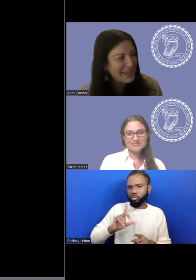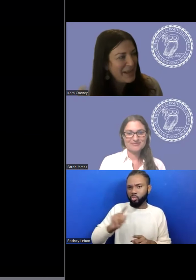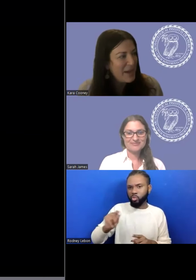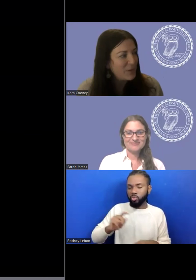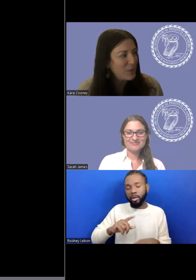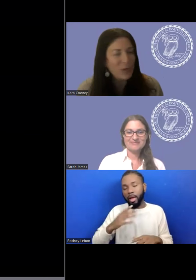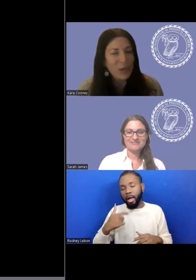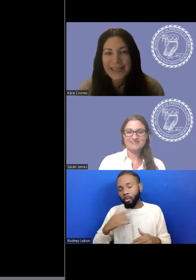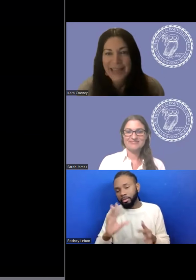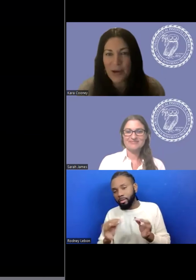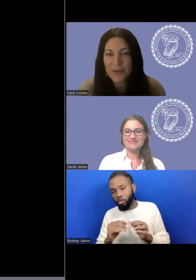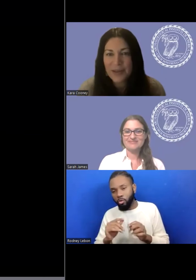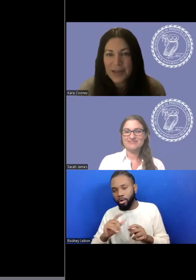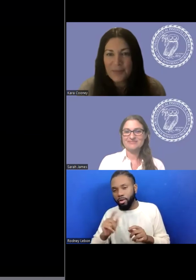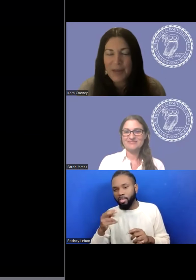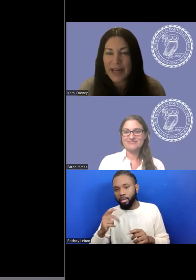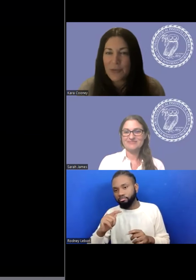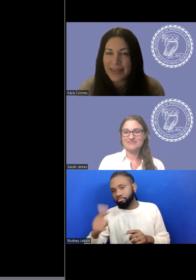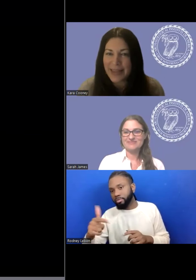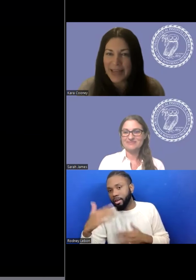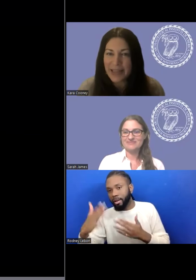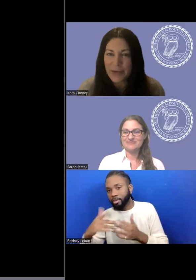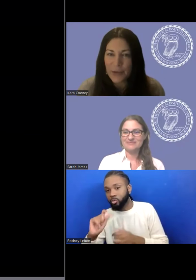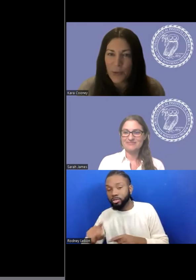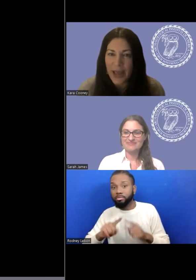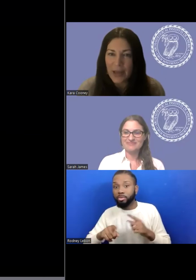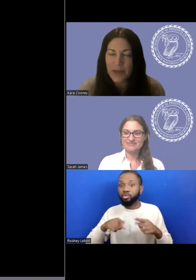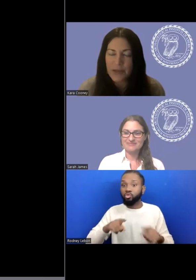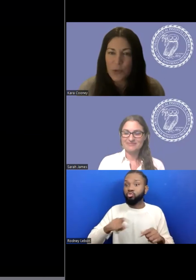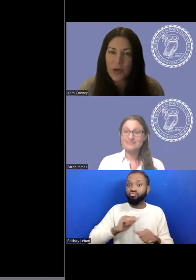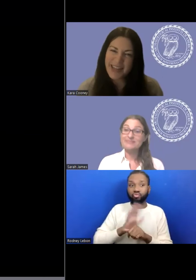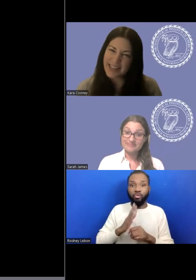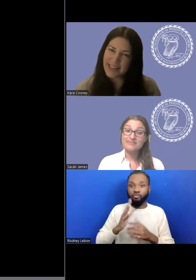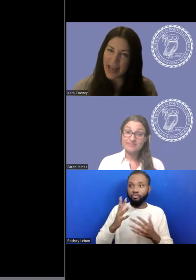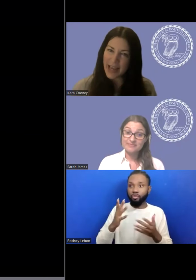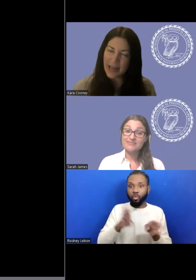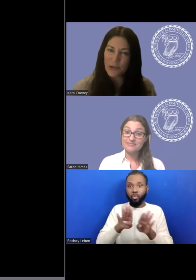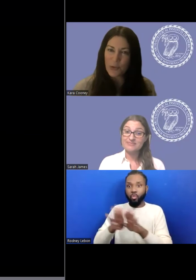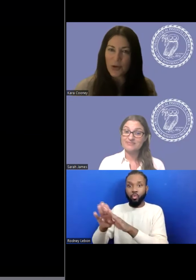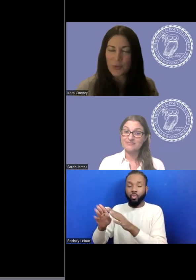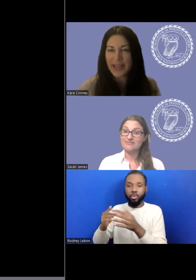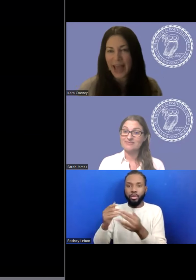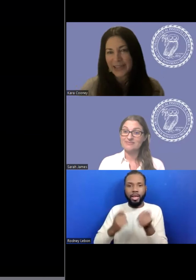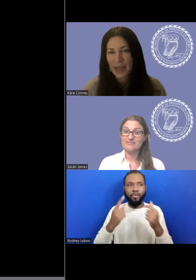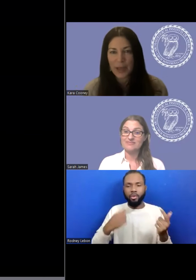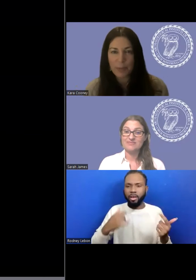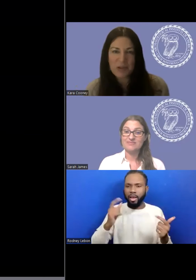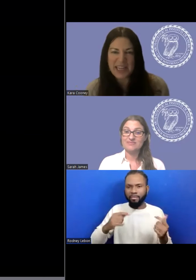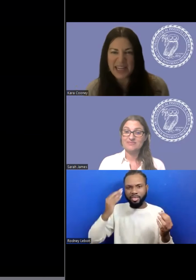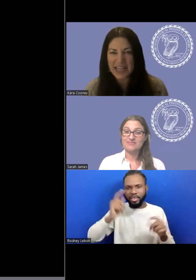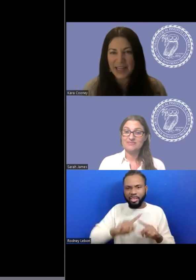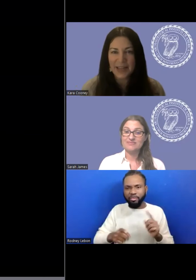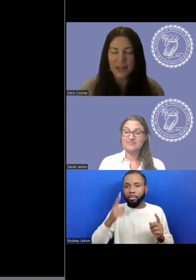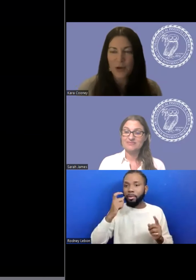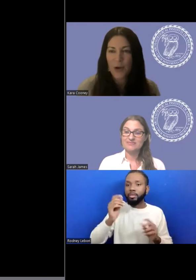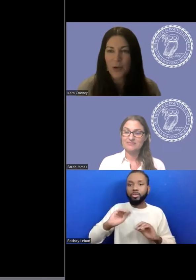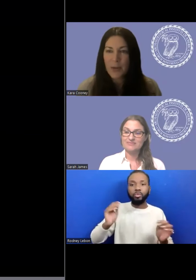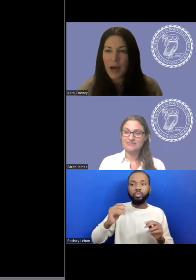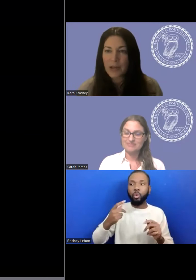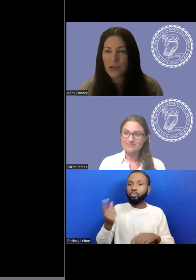but lockdown made everyone think in a different way, because you weren't on a stage, you weren't doing the academic preening